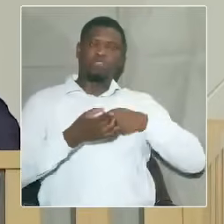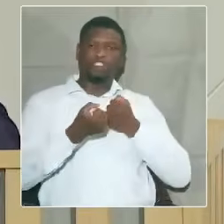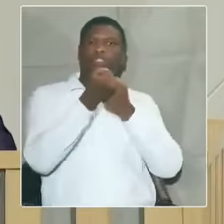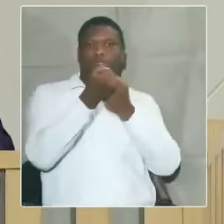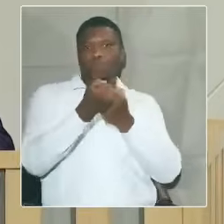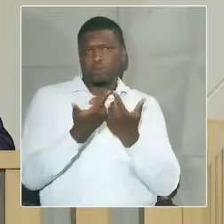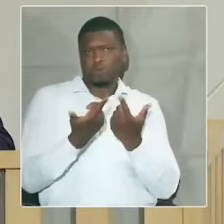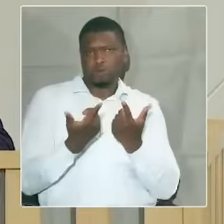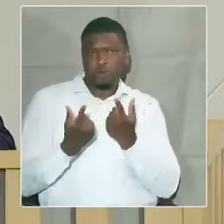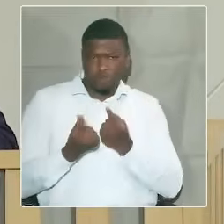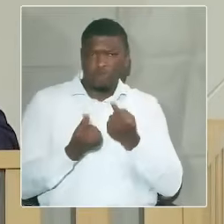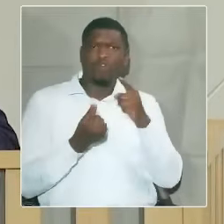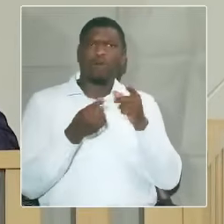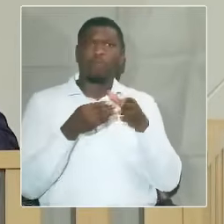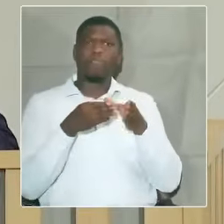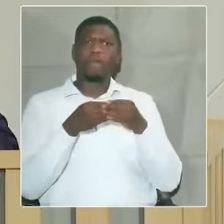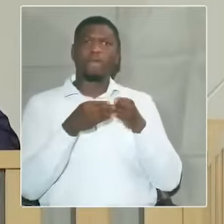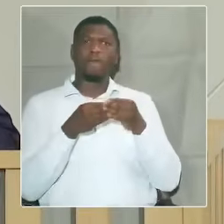members from